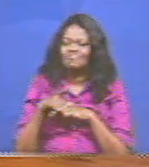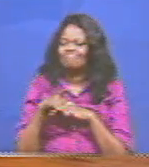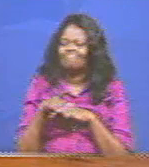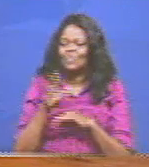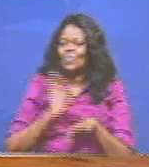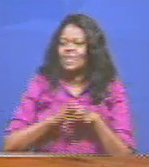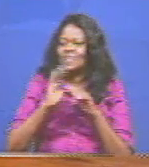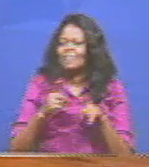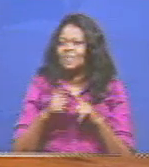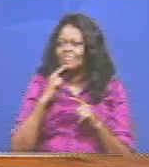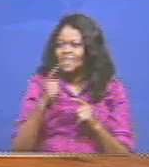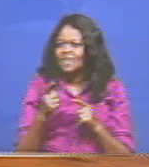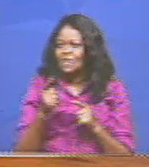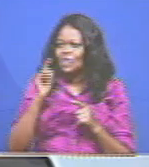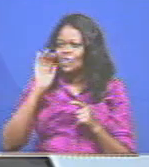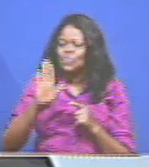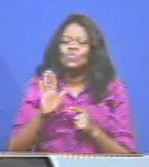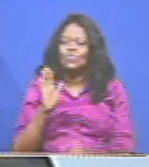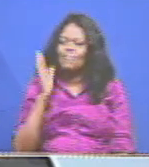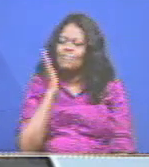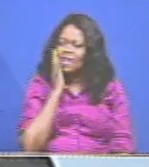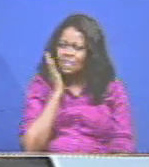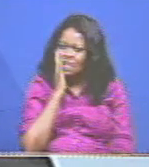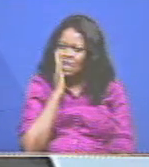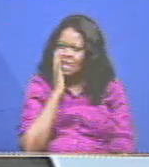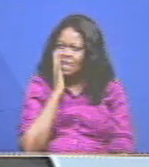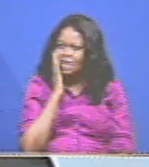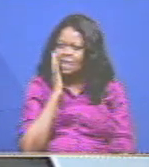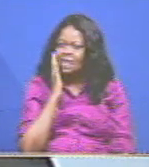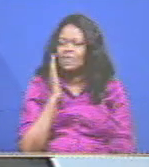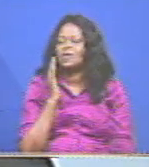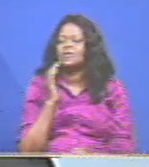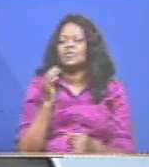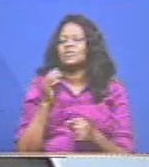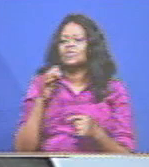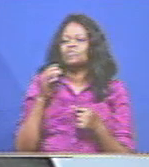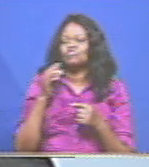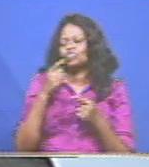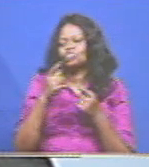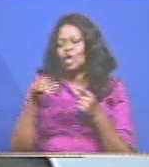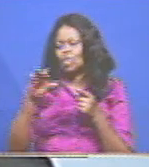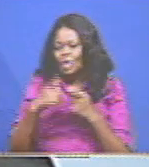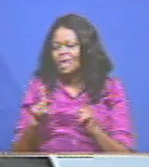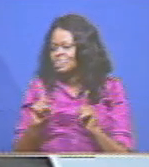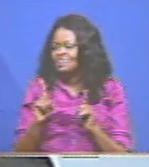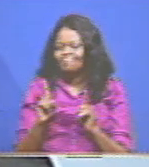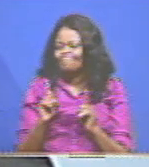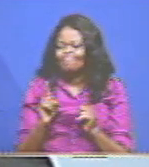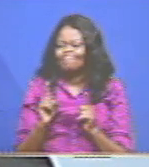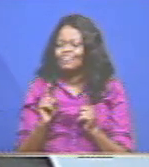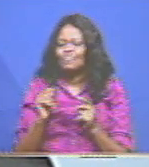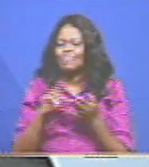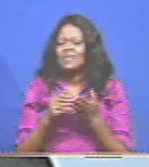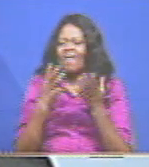if I call, I abuse you. Yes. Using your mother. Yes. You know, it has a lot of weight. So